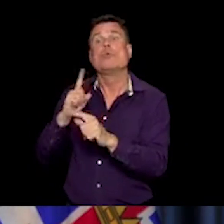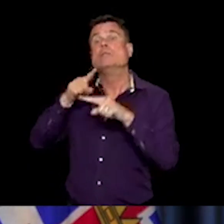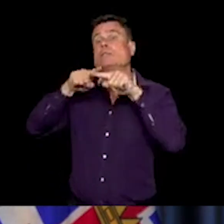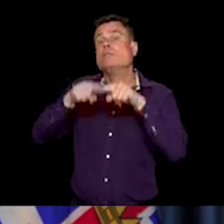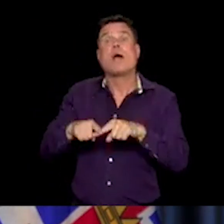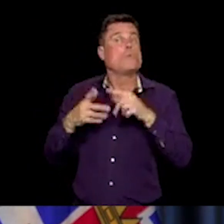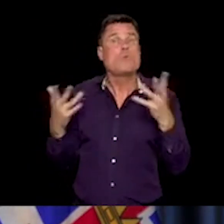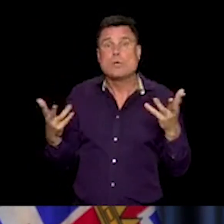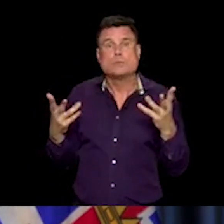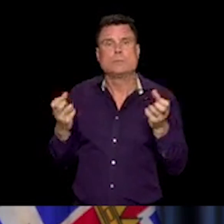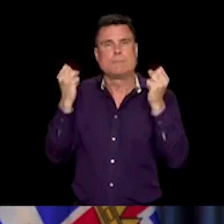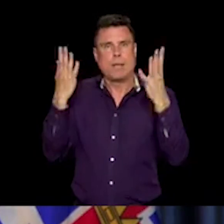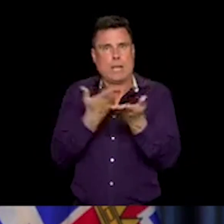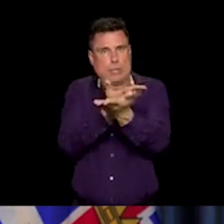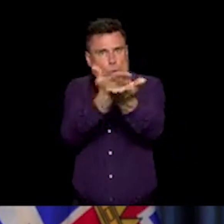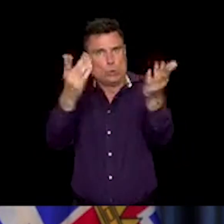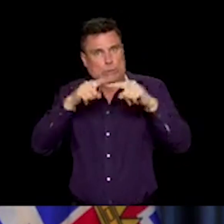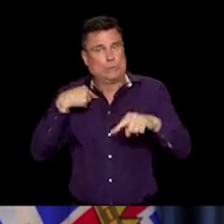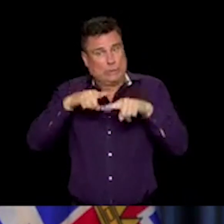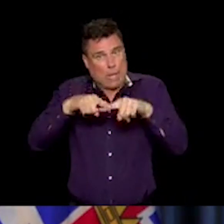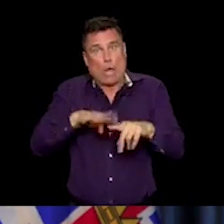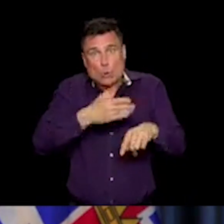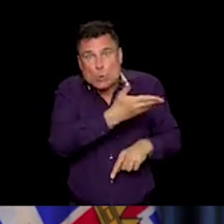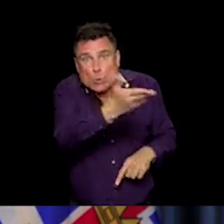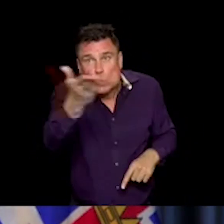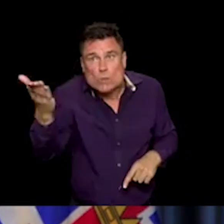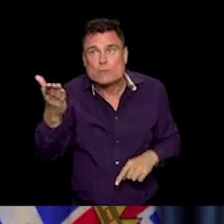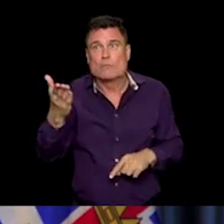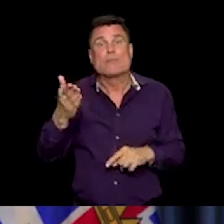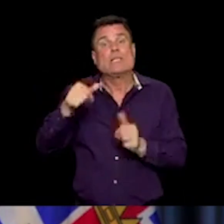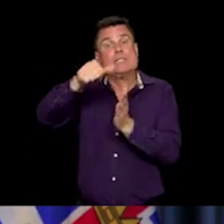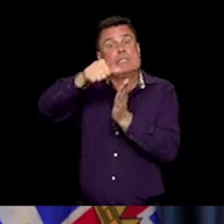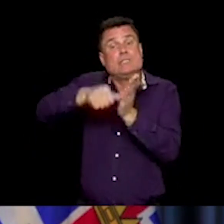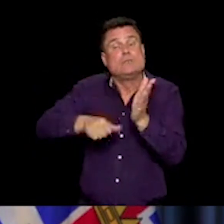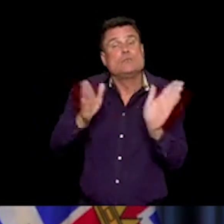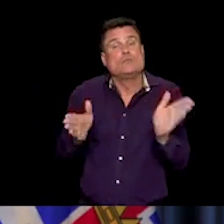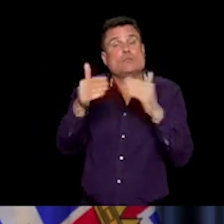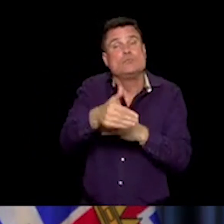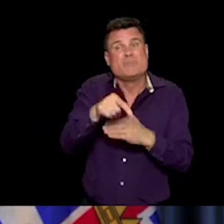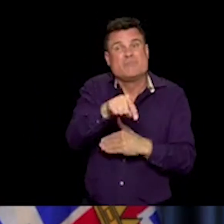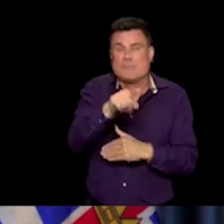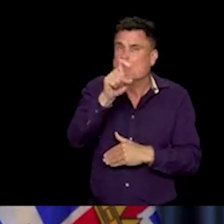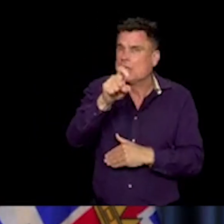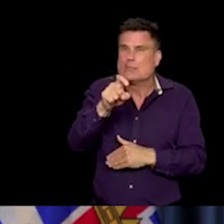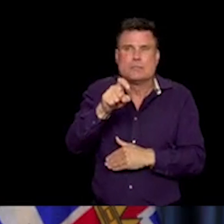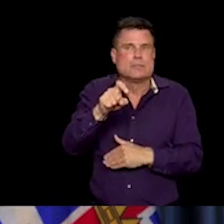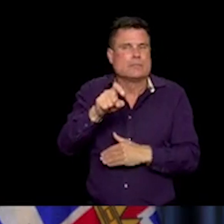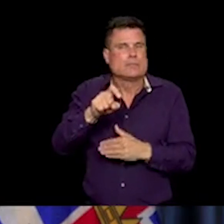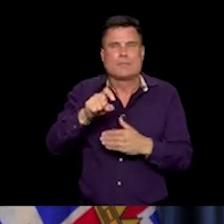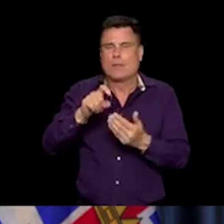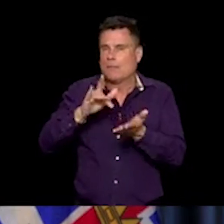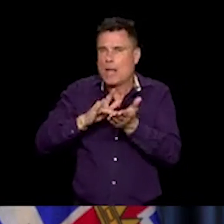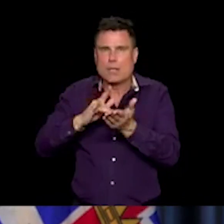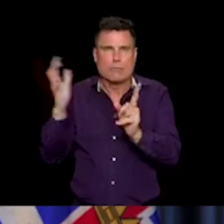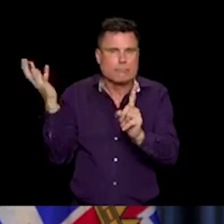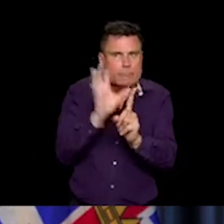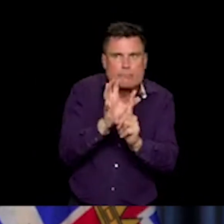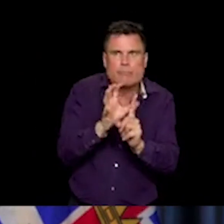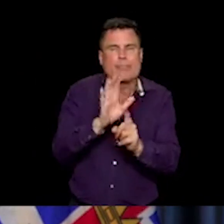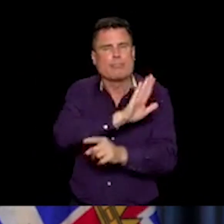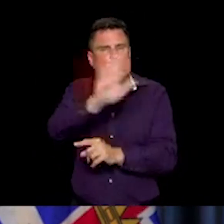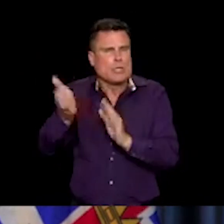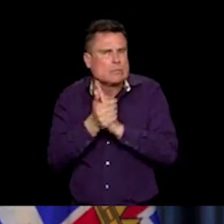Services Authority. And today we added this detailed information on our progress. That word, progress, is an important